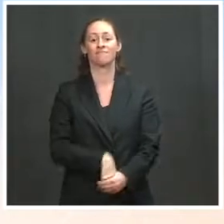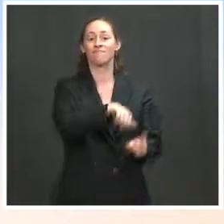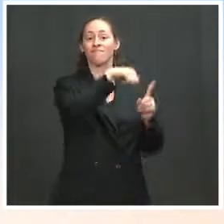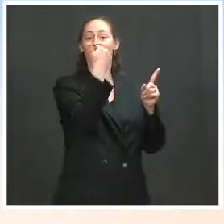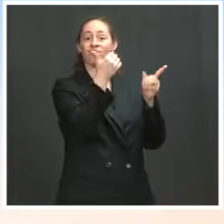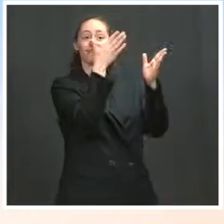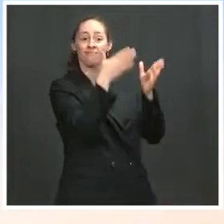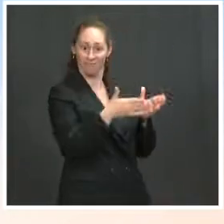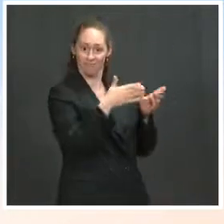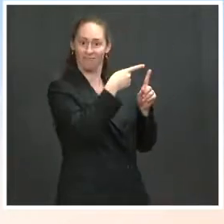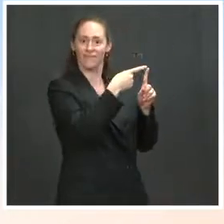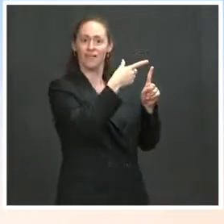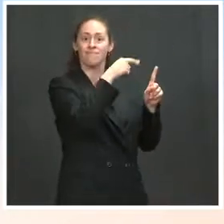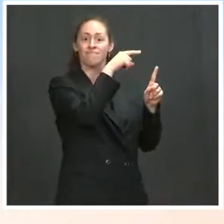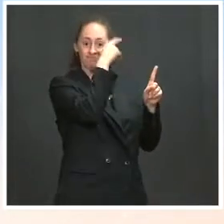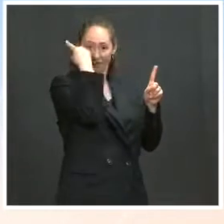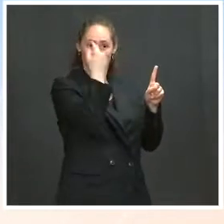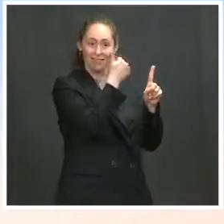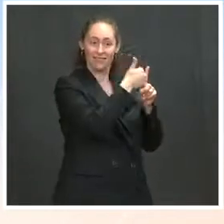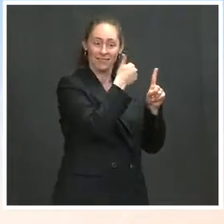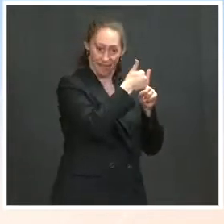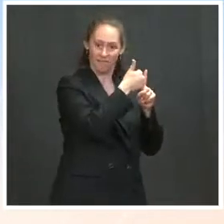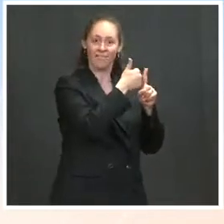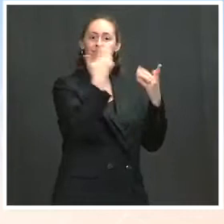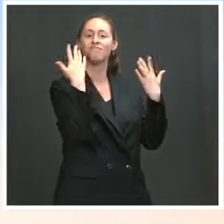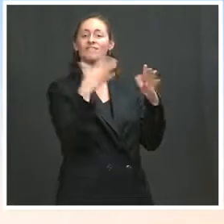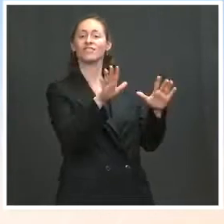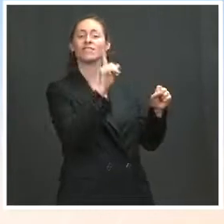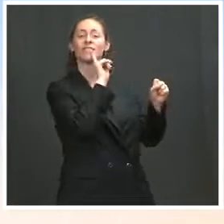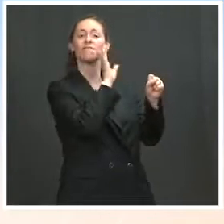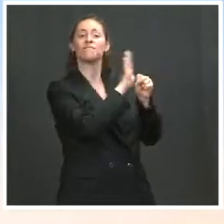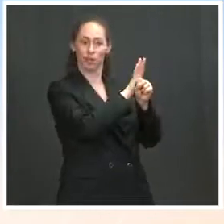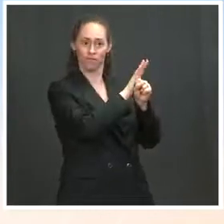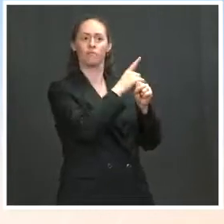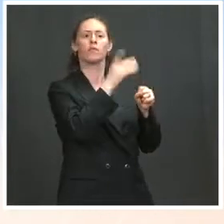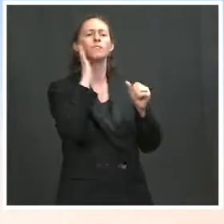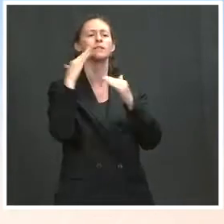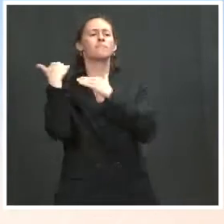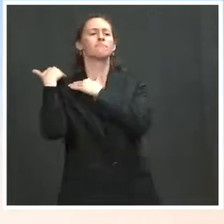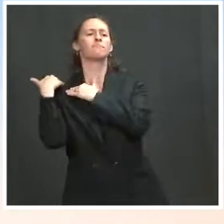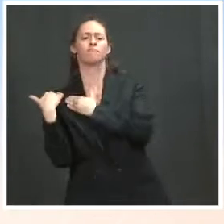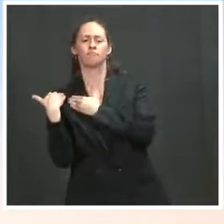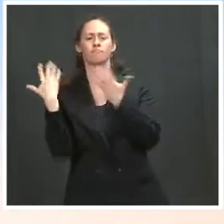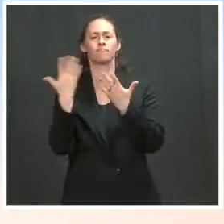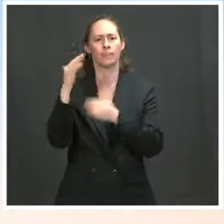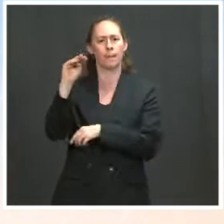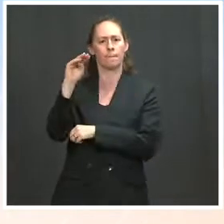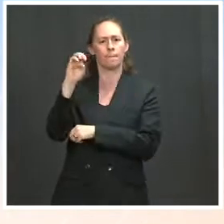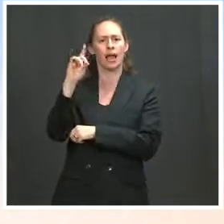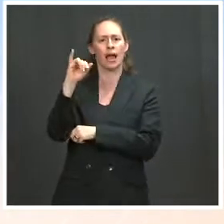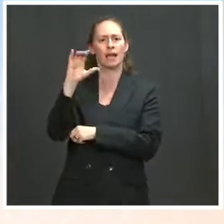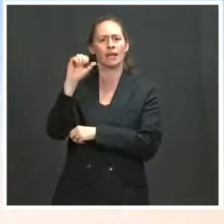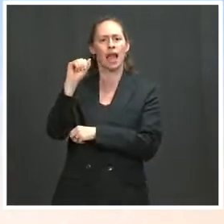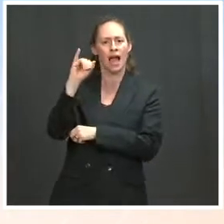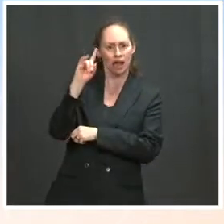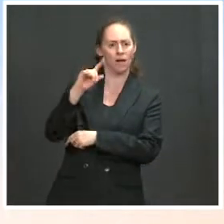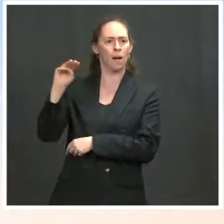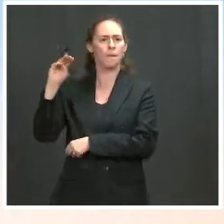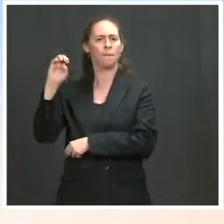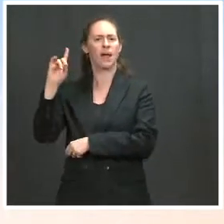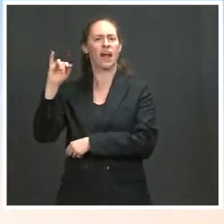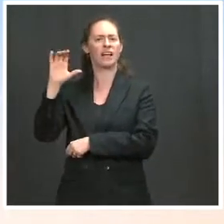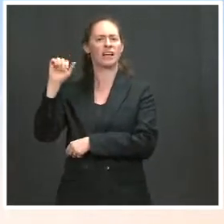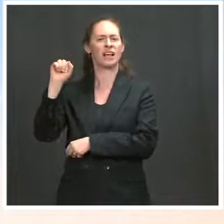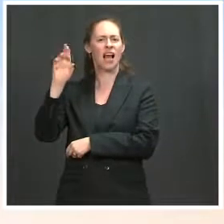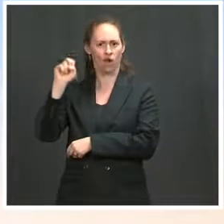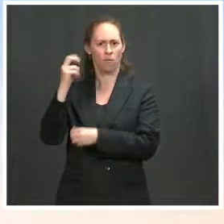for the Centers for Medicare and Medicaid Services. Kristen's career was launched in the office that she